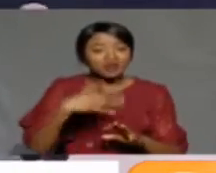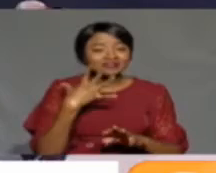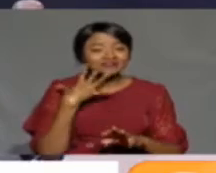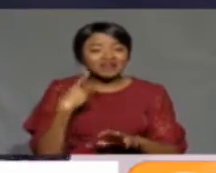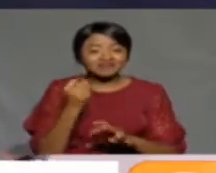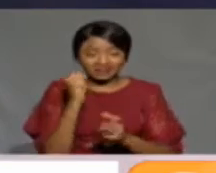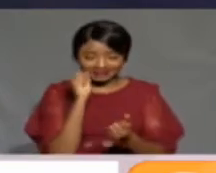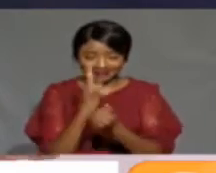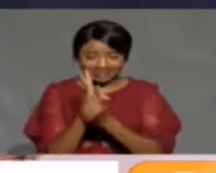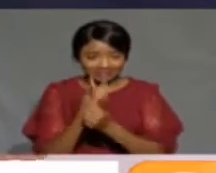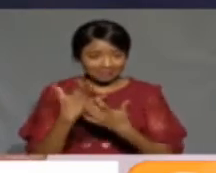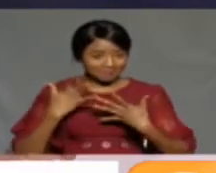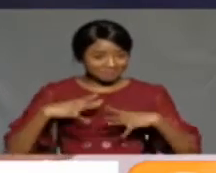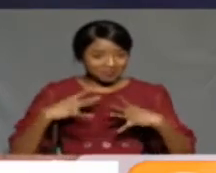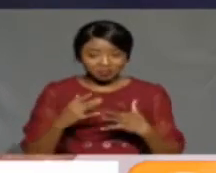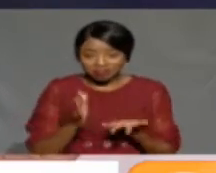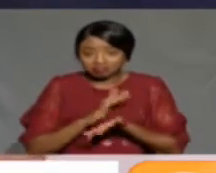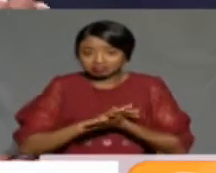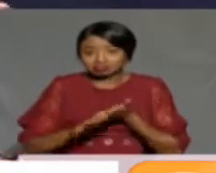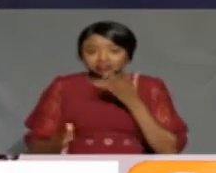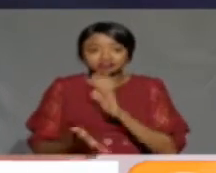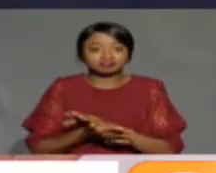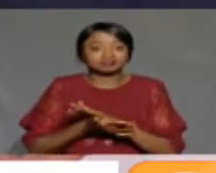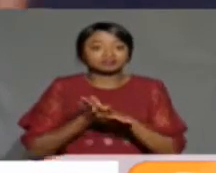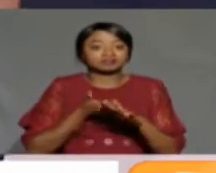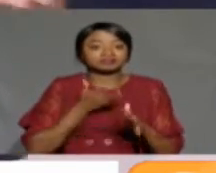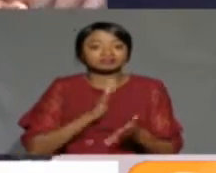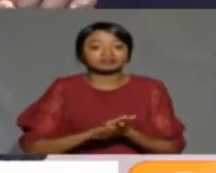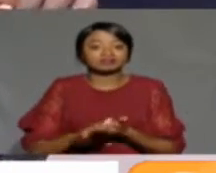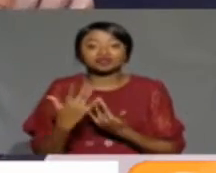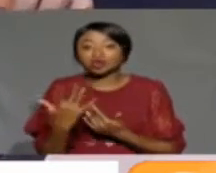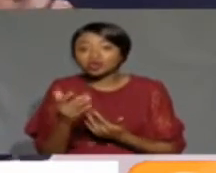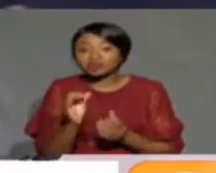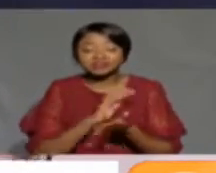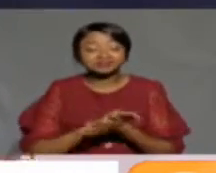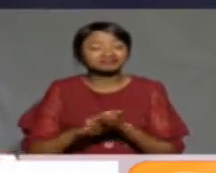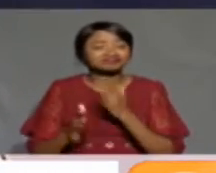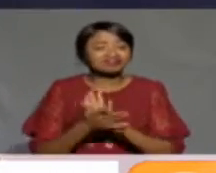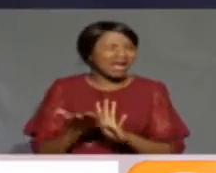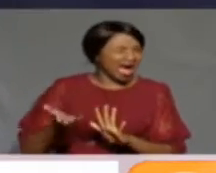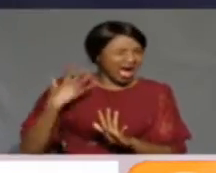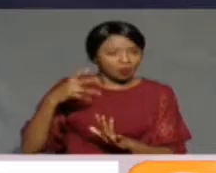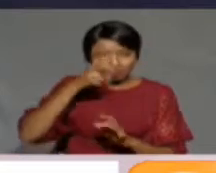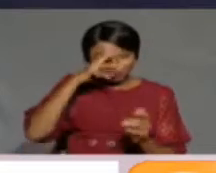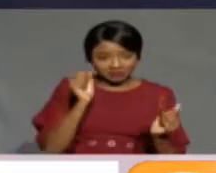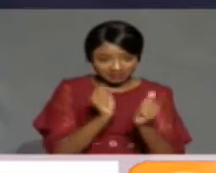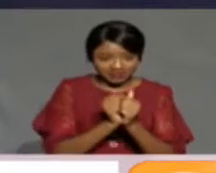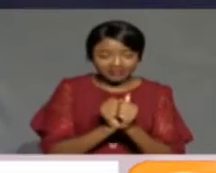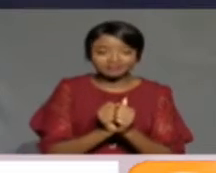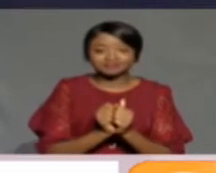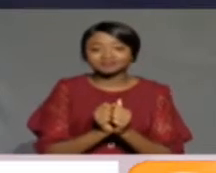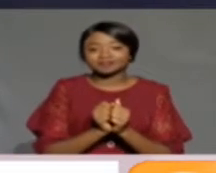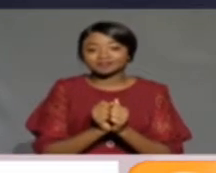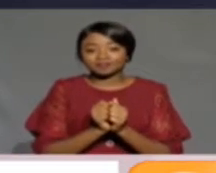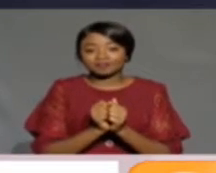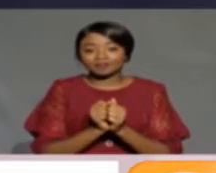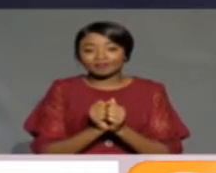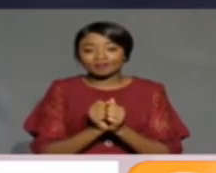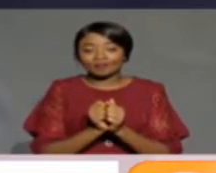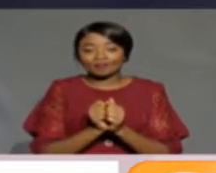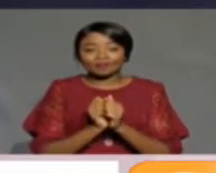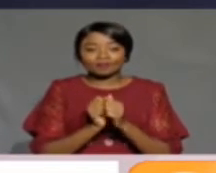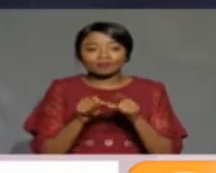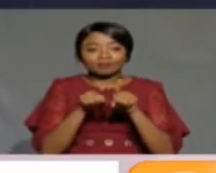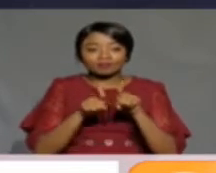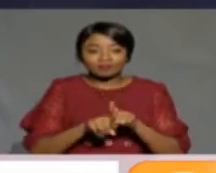2,513 people that didn't have any documentation at all. Okay. That was then. All right. And then there was that, the second issue